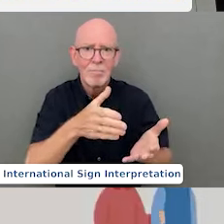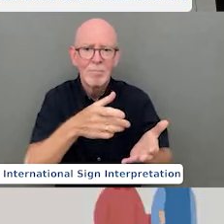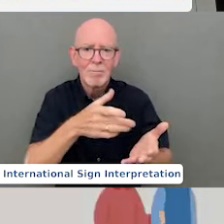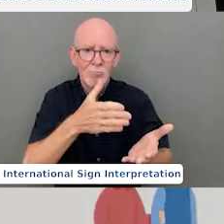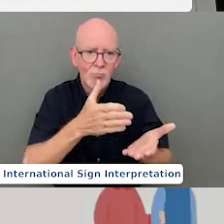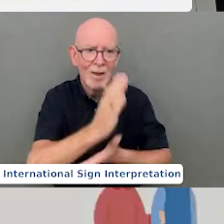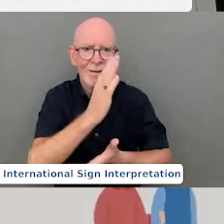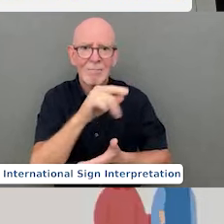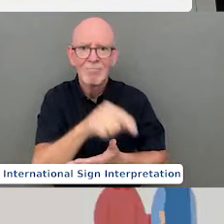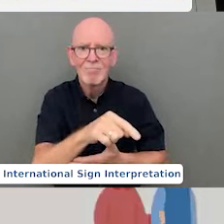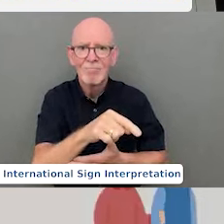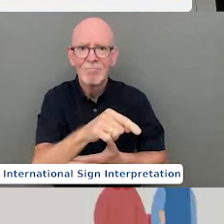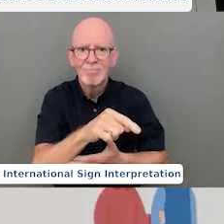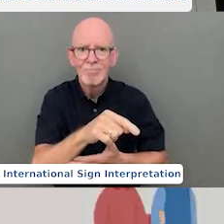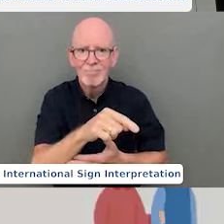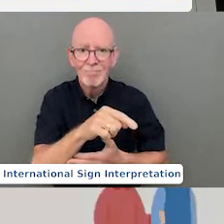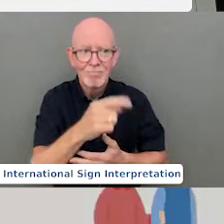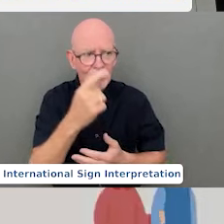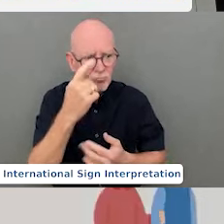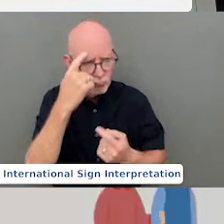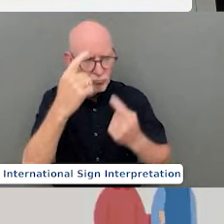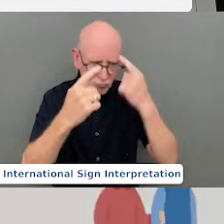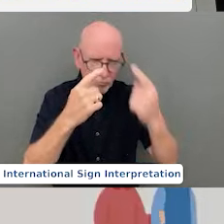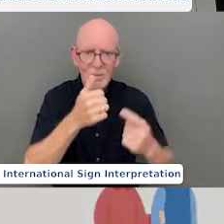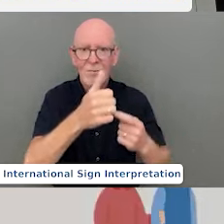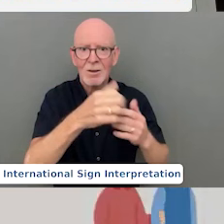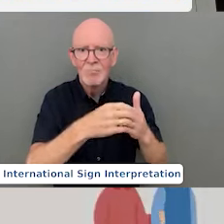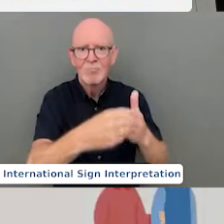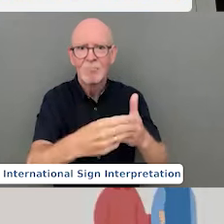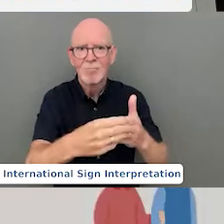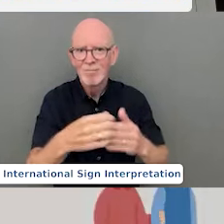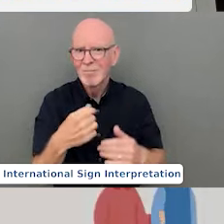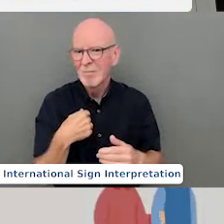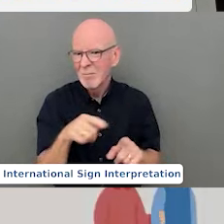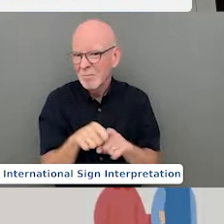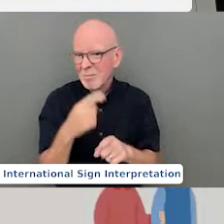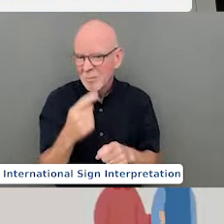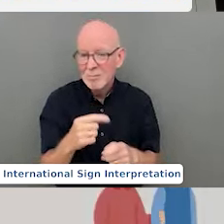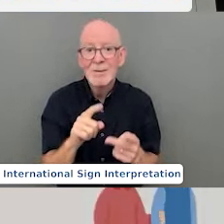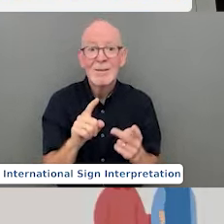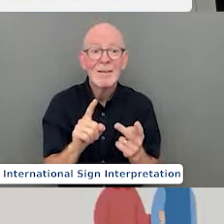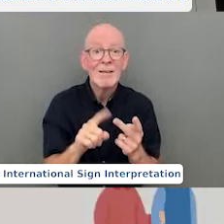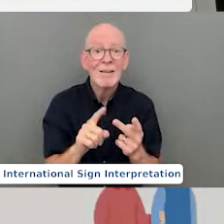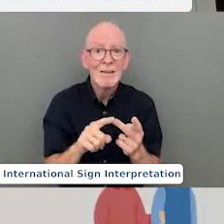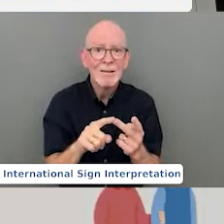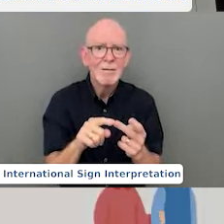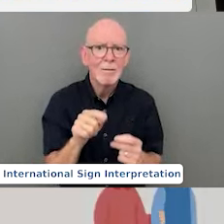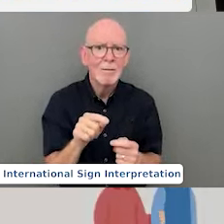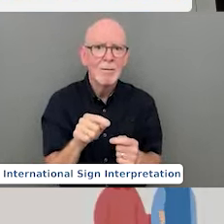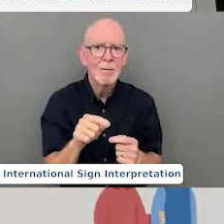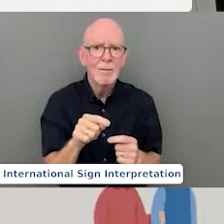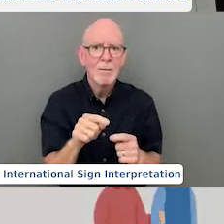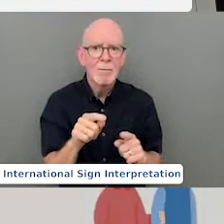to have the welfare, a good welfare, so that they can be empowered, right?